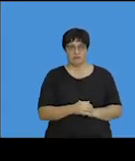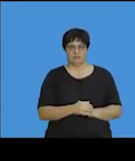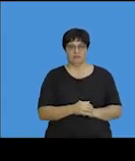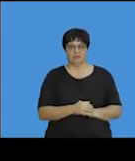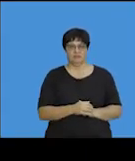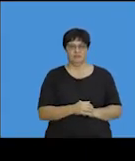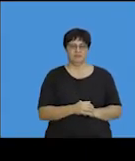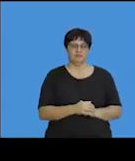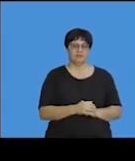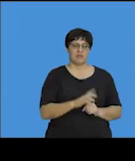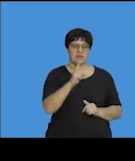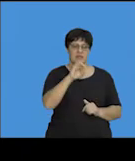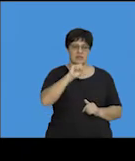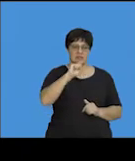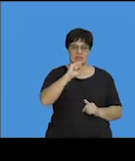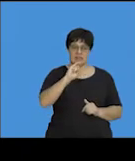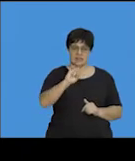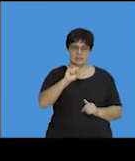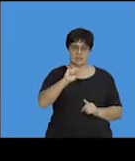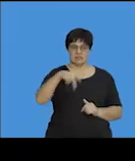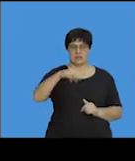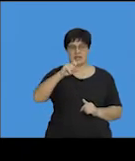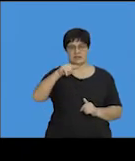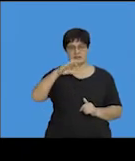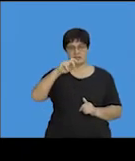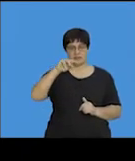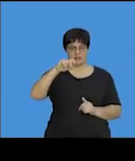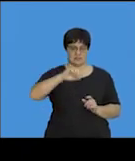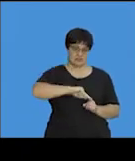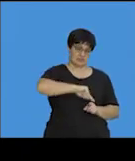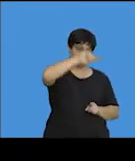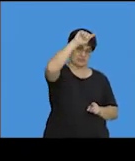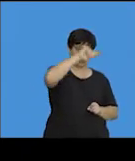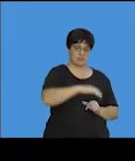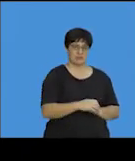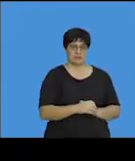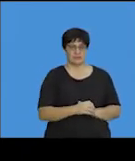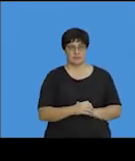for your axes, okay? This is displacement.